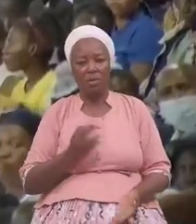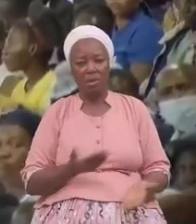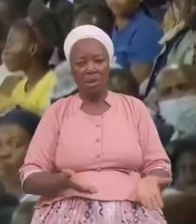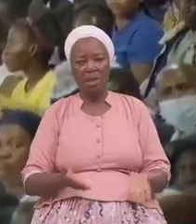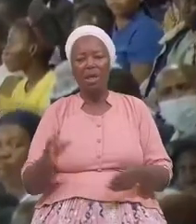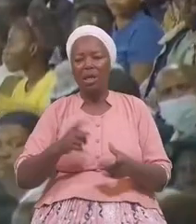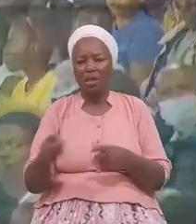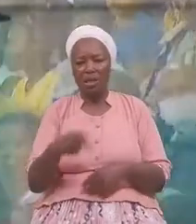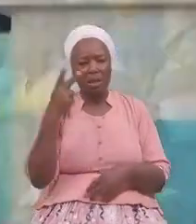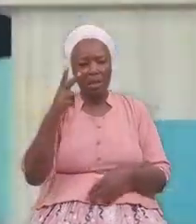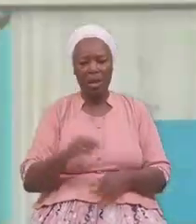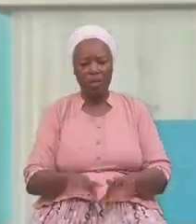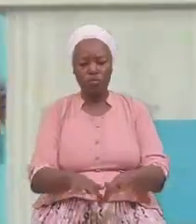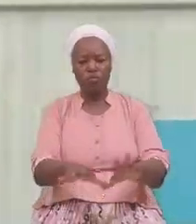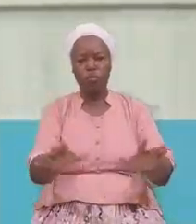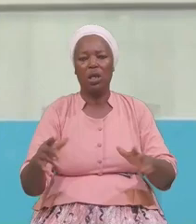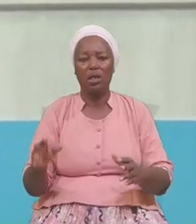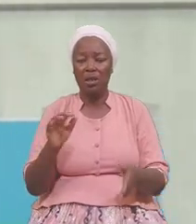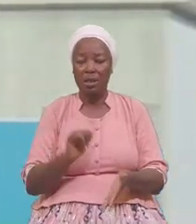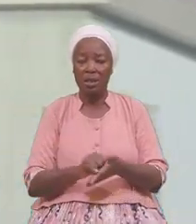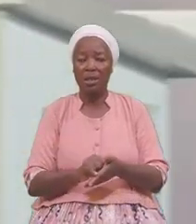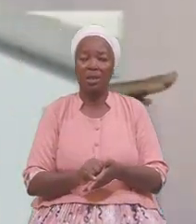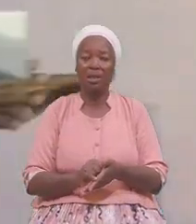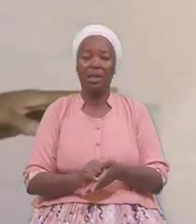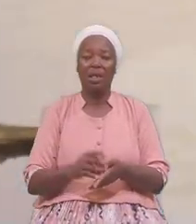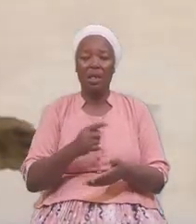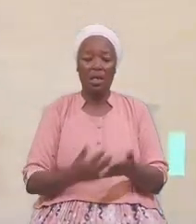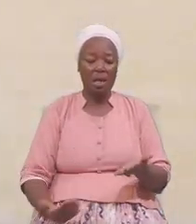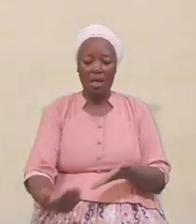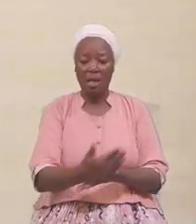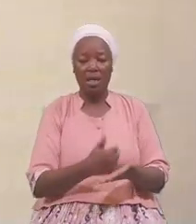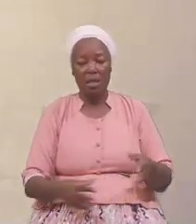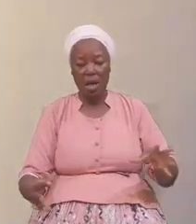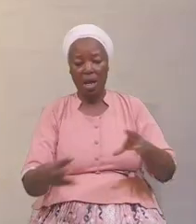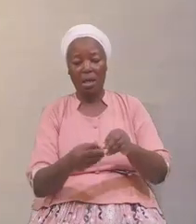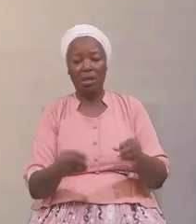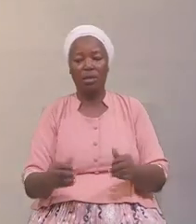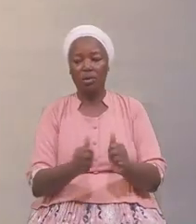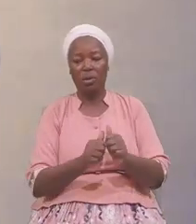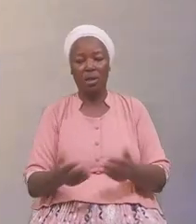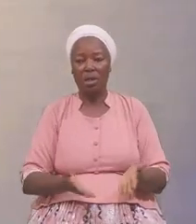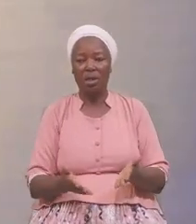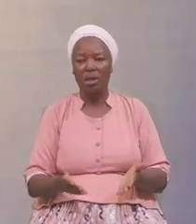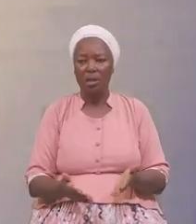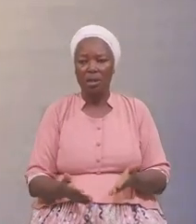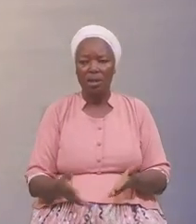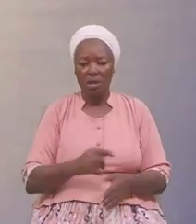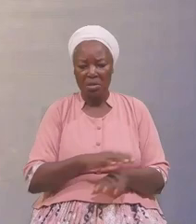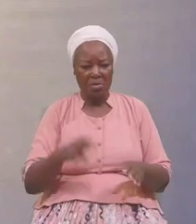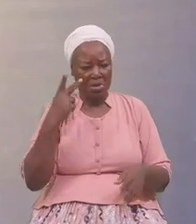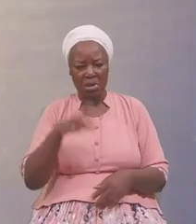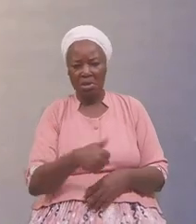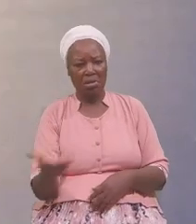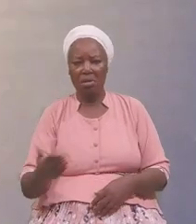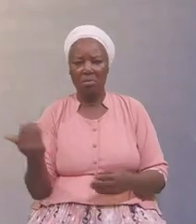see the multitude that is gathered there. They see nothing more.